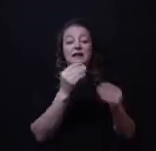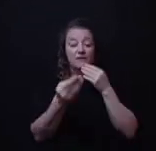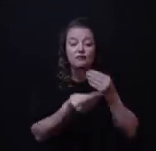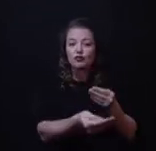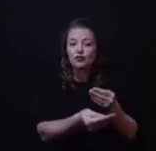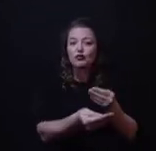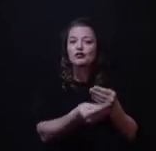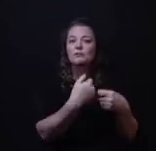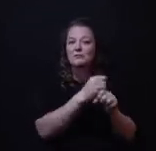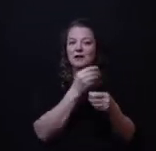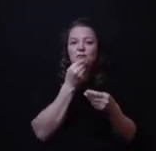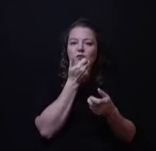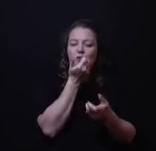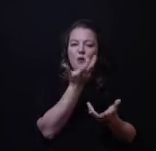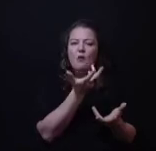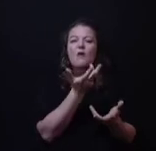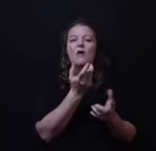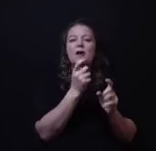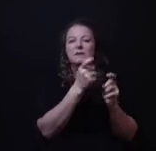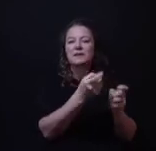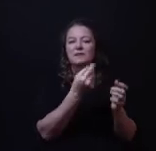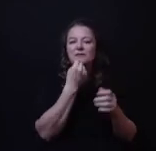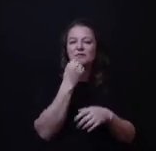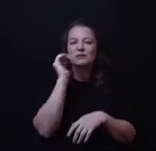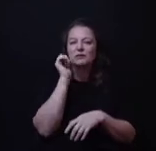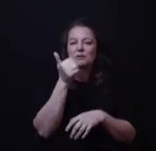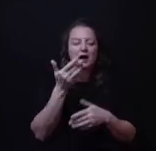them breakfast, give them a sack lunch, and send them on their way.